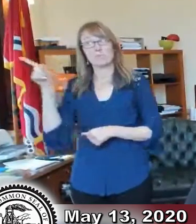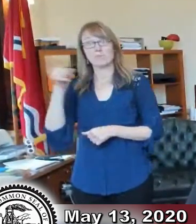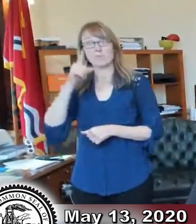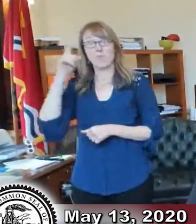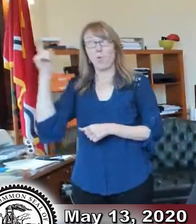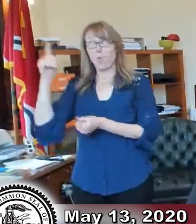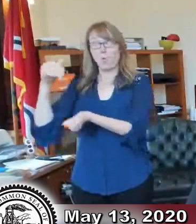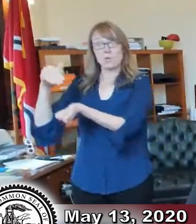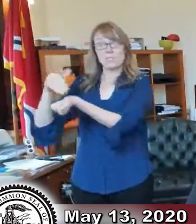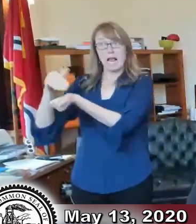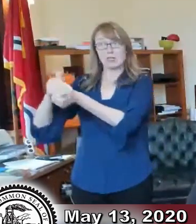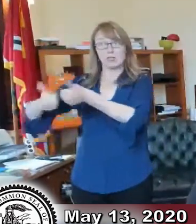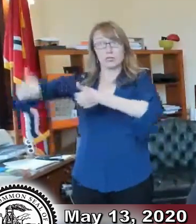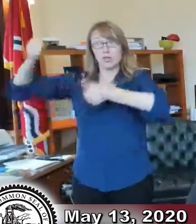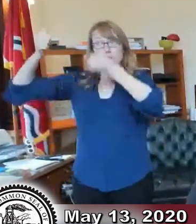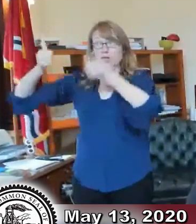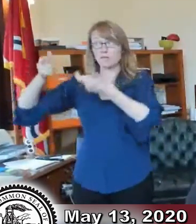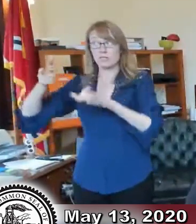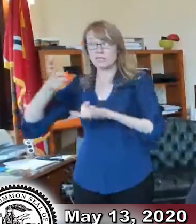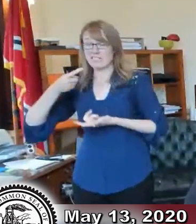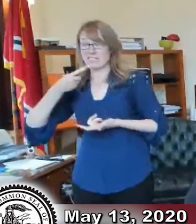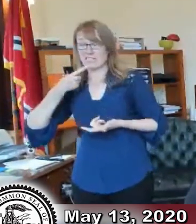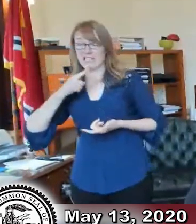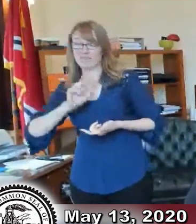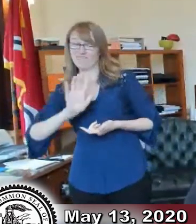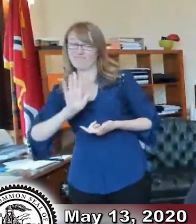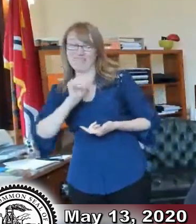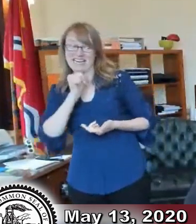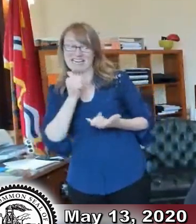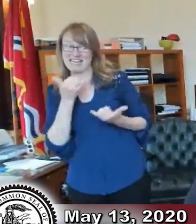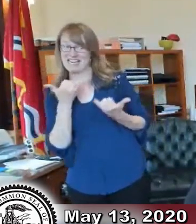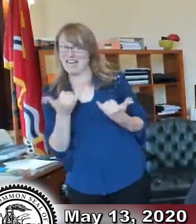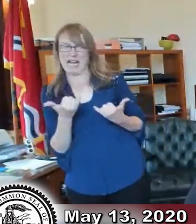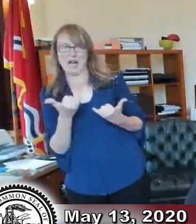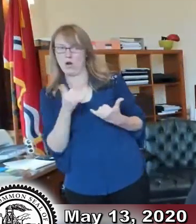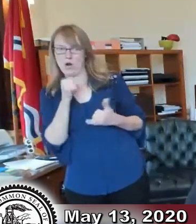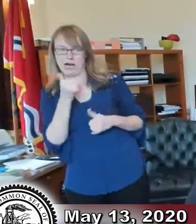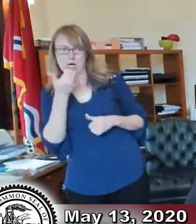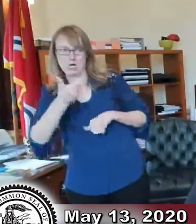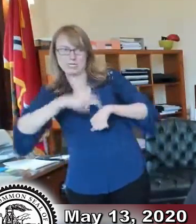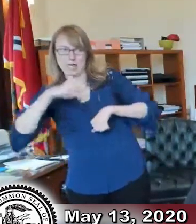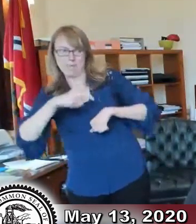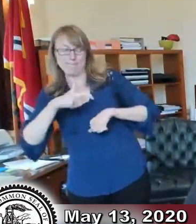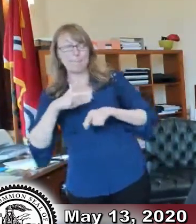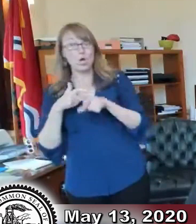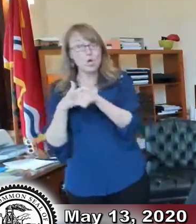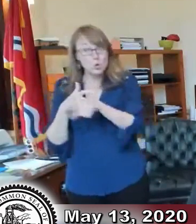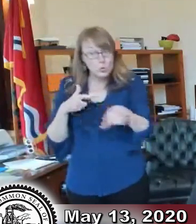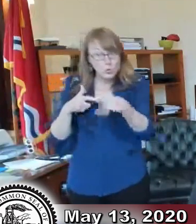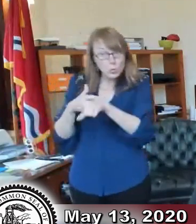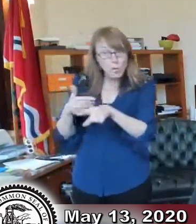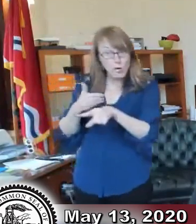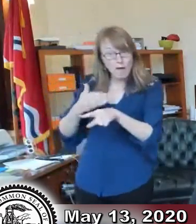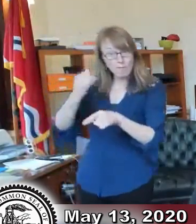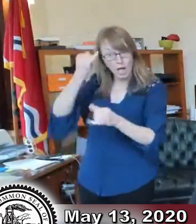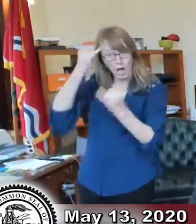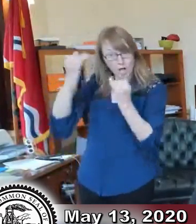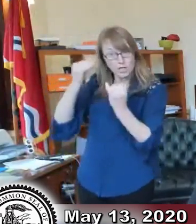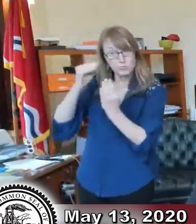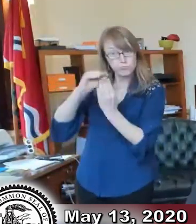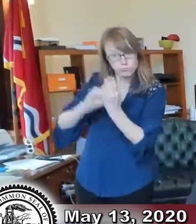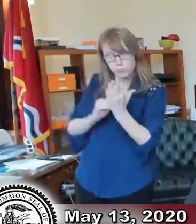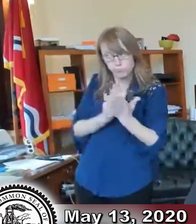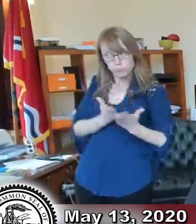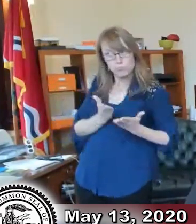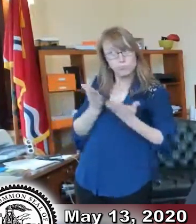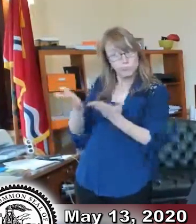we want your input, so please do send it to Restart St. Louis. And send us what you have. Certainly we'll